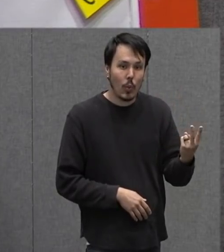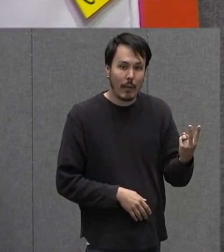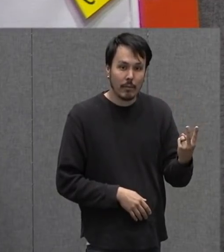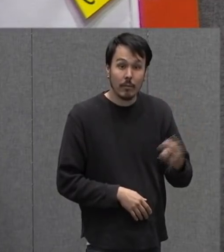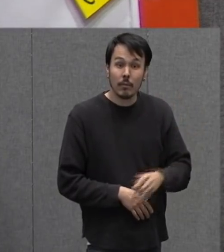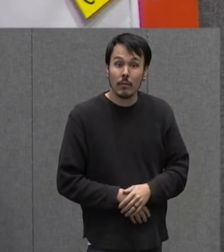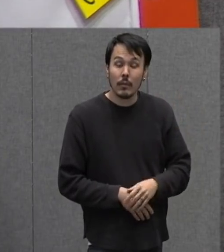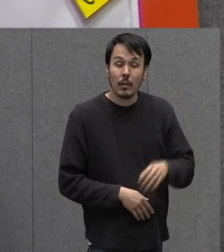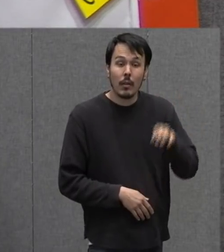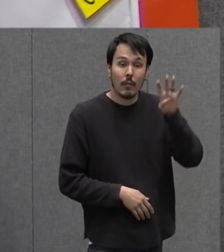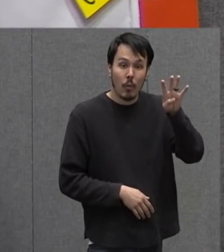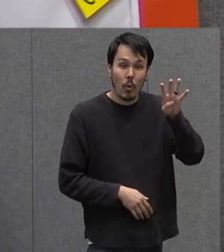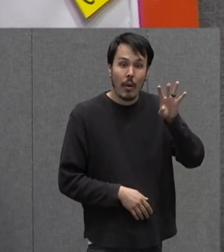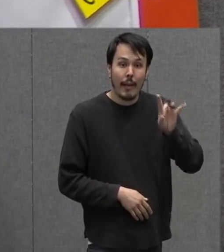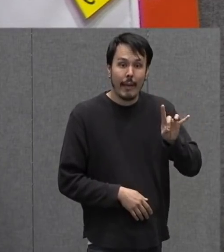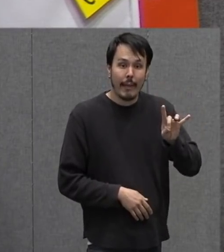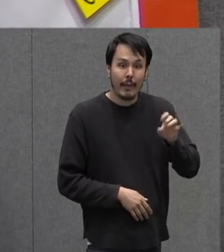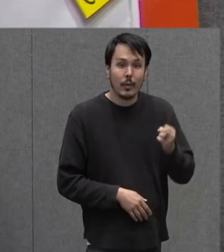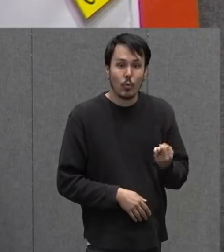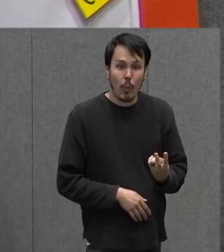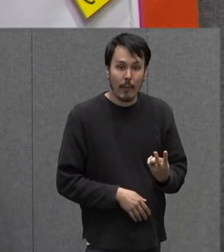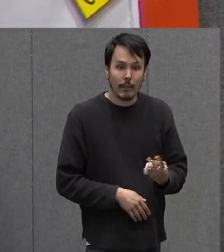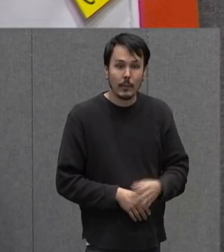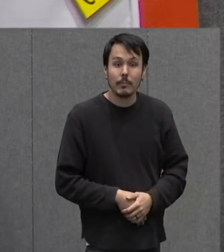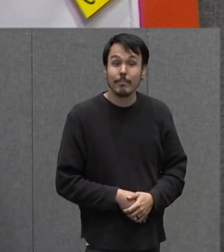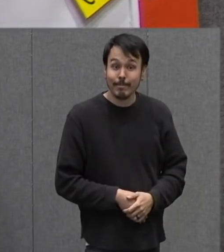or 4, 8, 12.